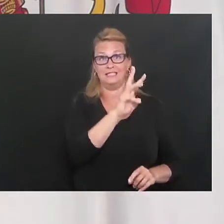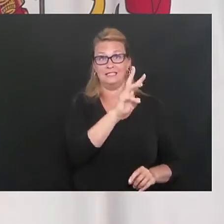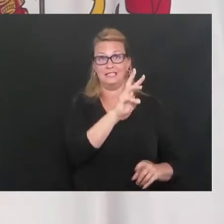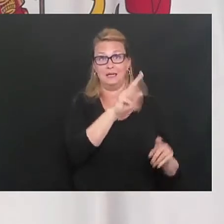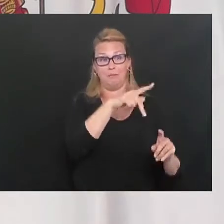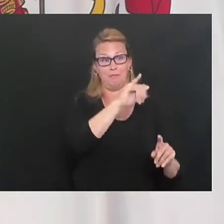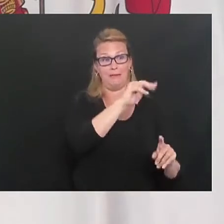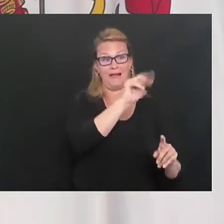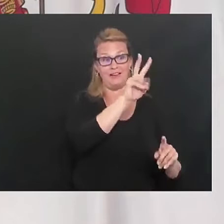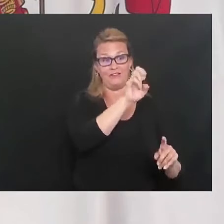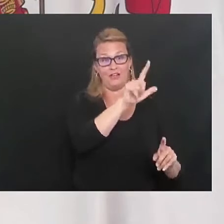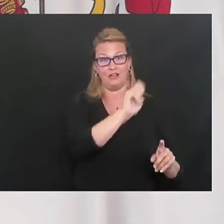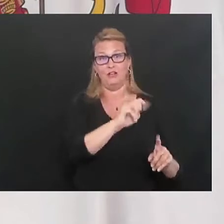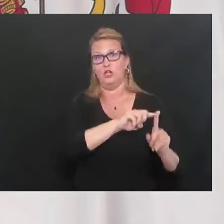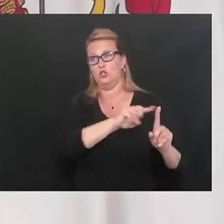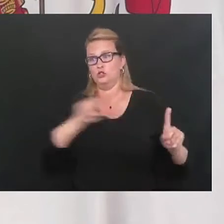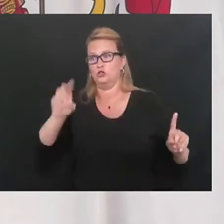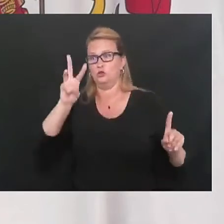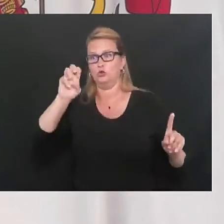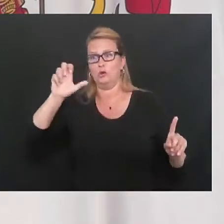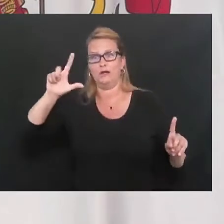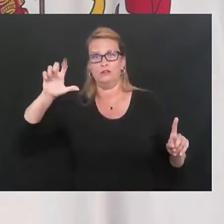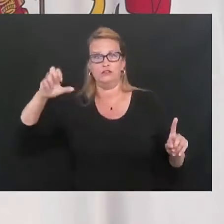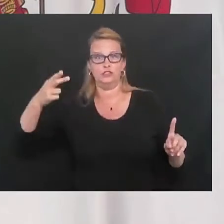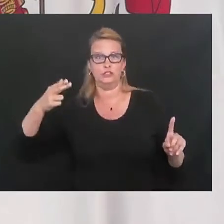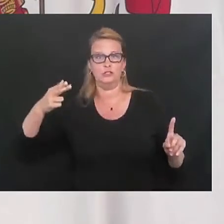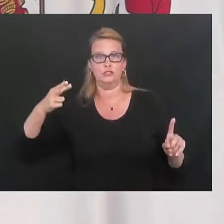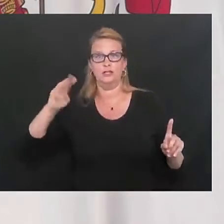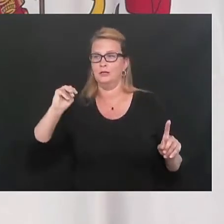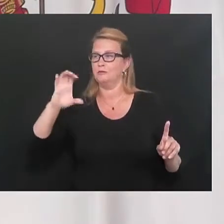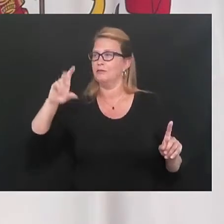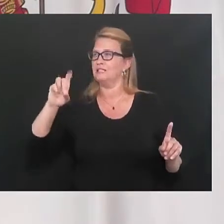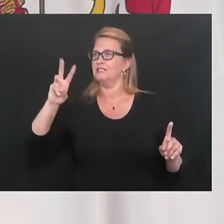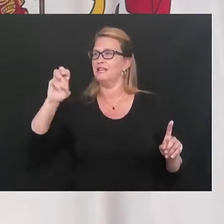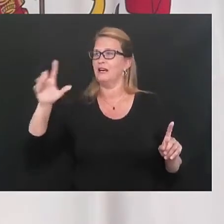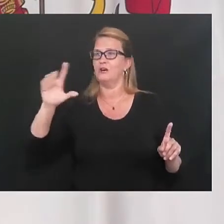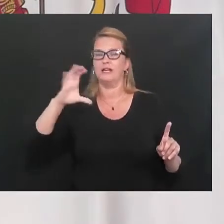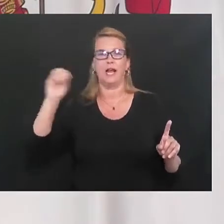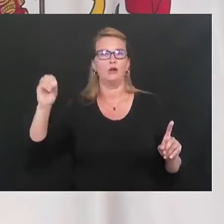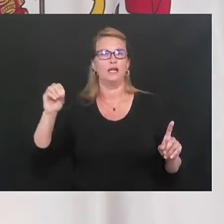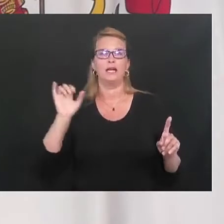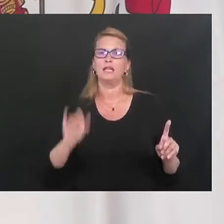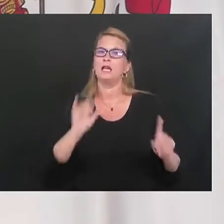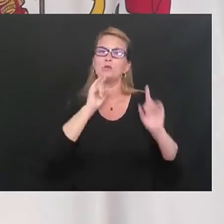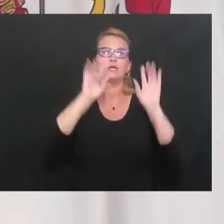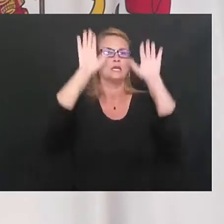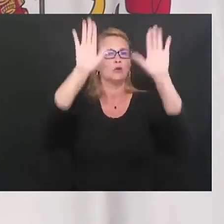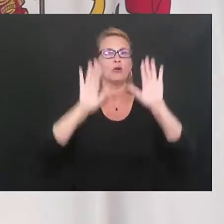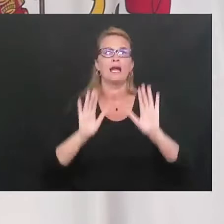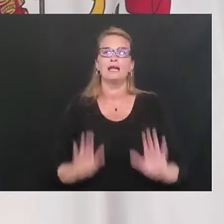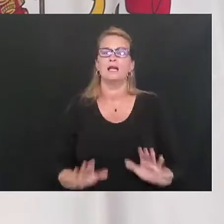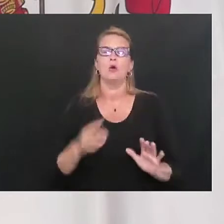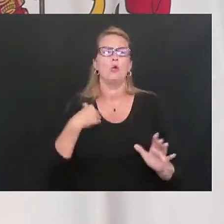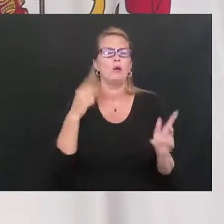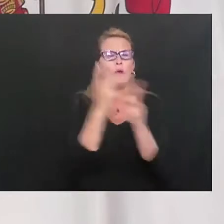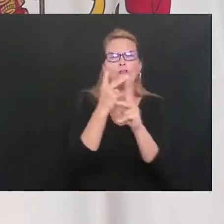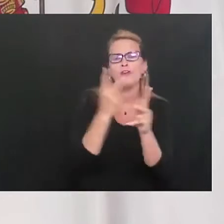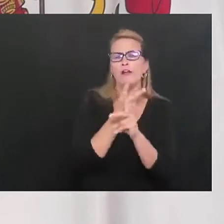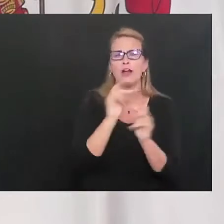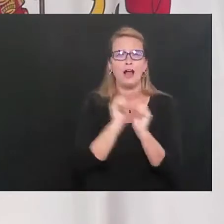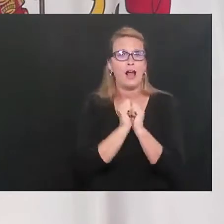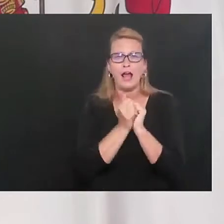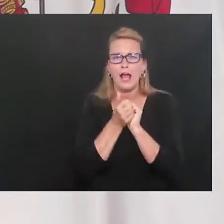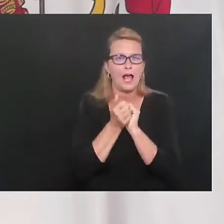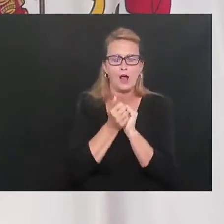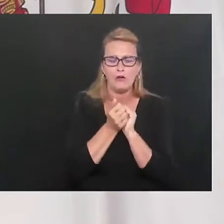to Welch in McDowell County. Boy, that's great. That is absolutely wonderful. Because we're going to some way, somehow, you